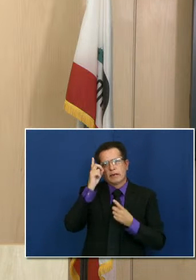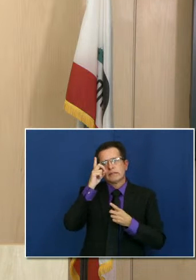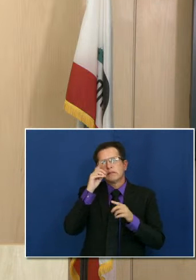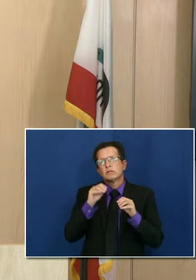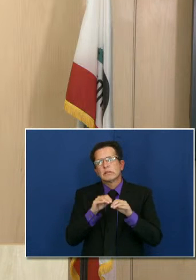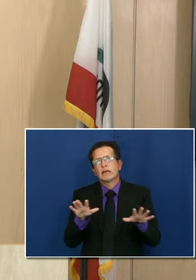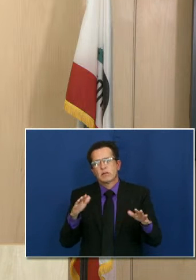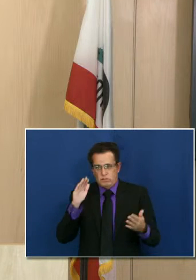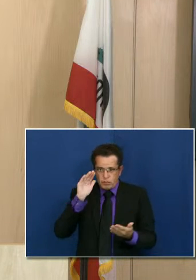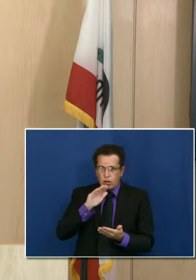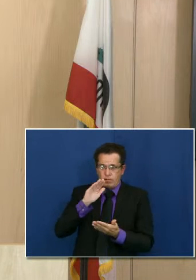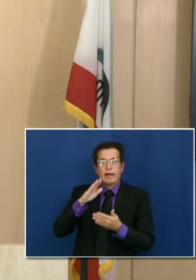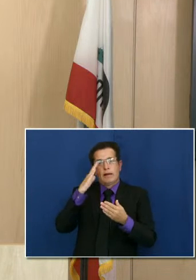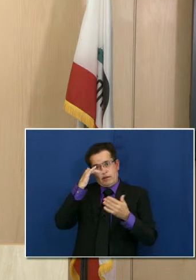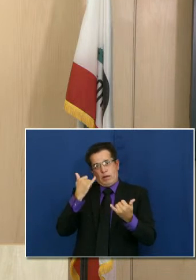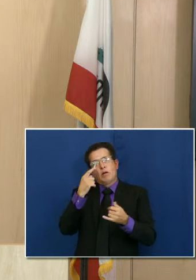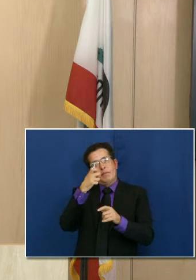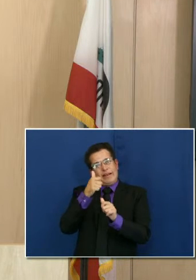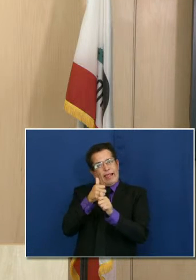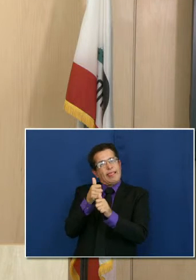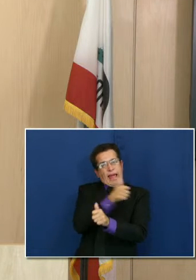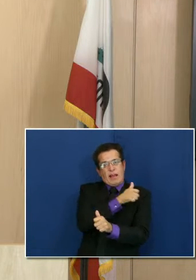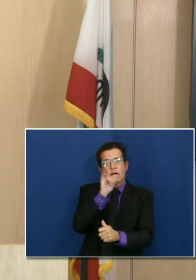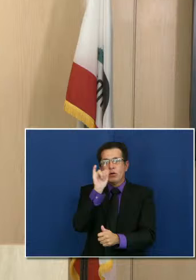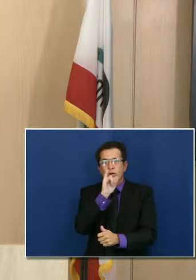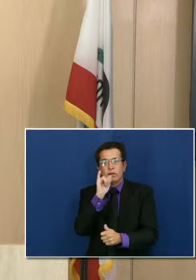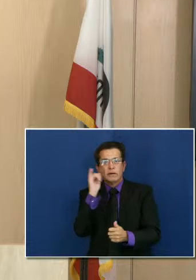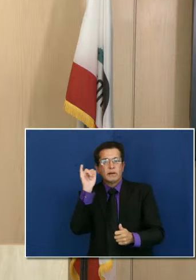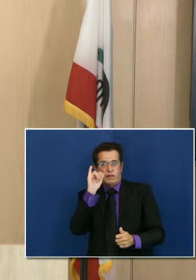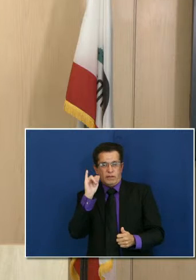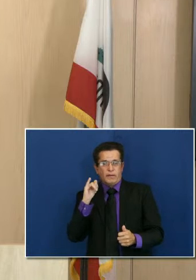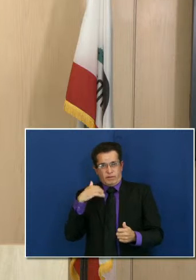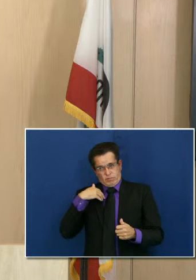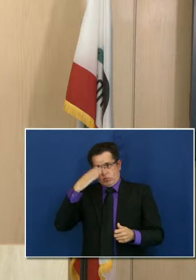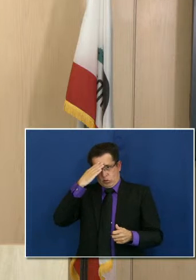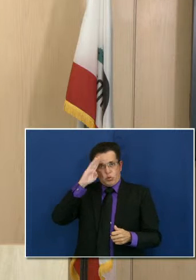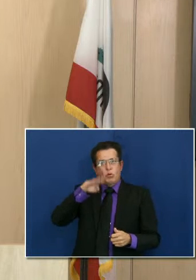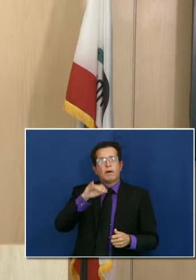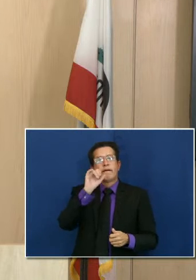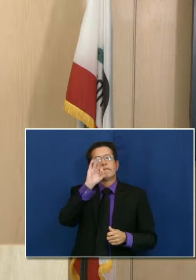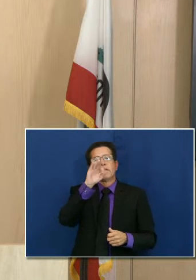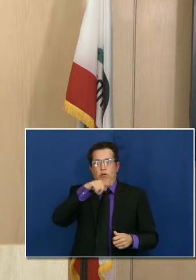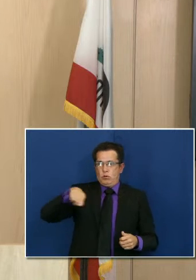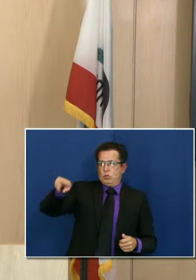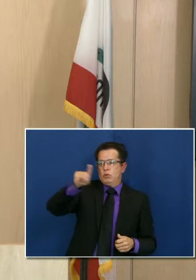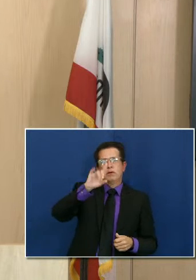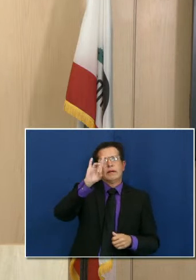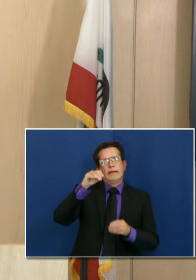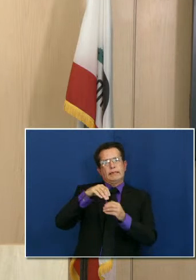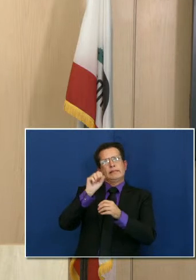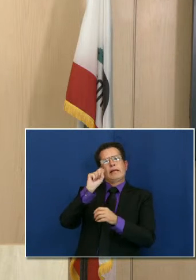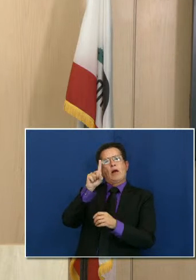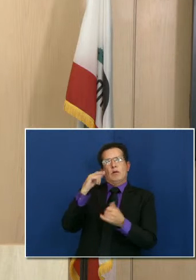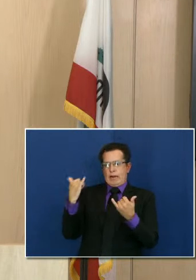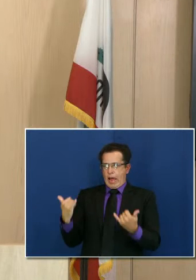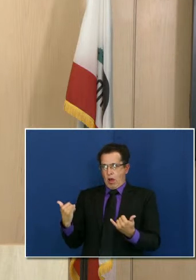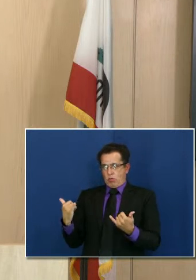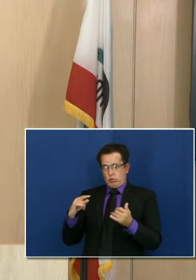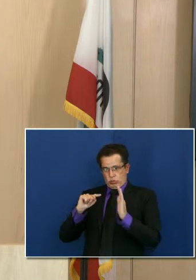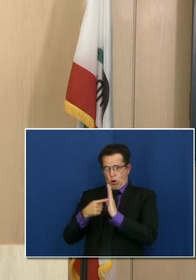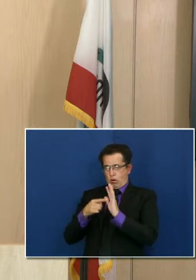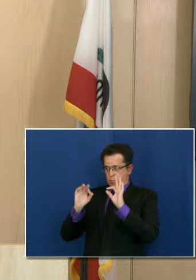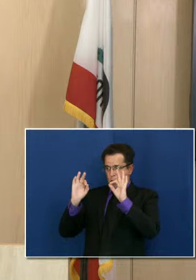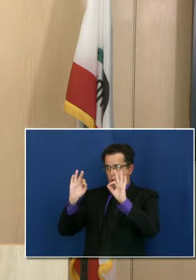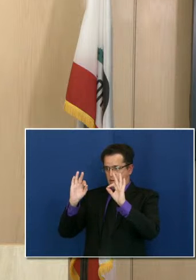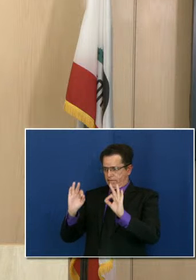also know that there is a delay, meaning even if everyone in San Diego County today committed to do everything right to slow the spread,